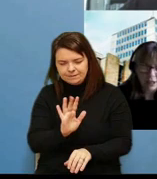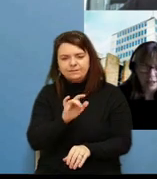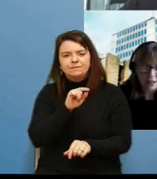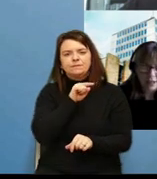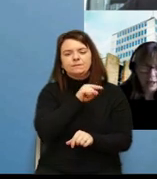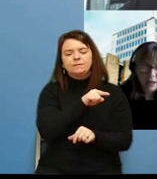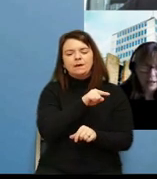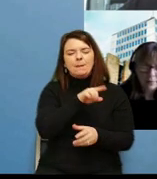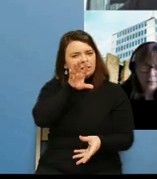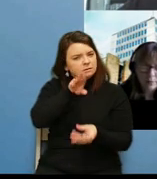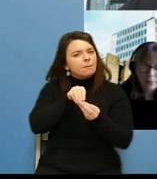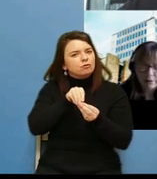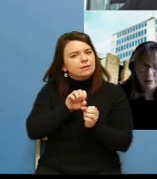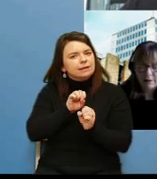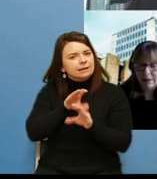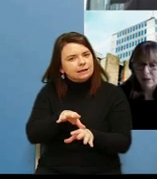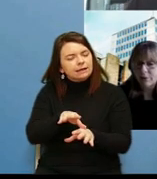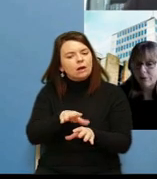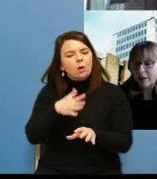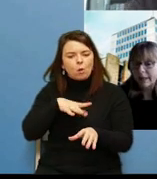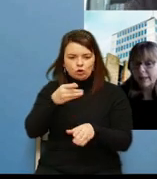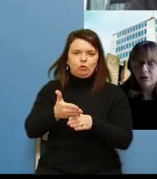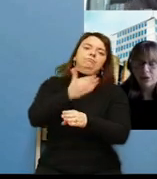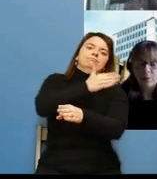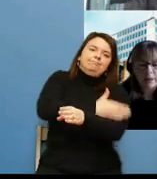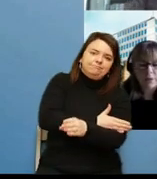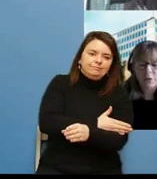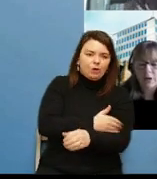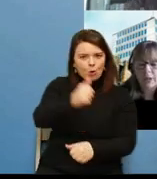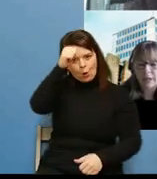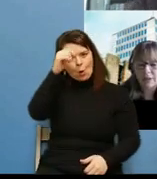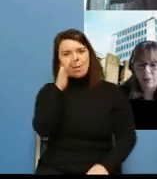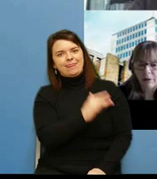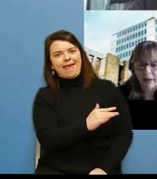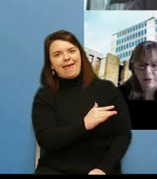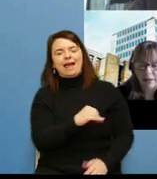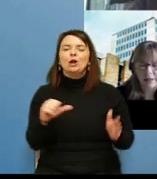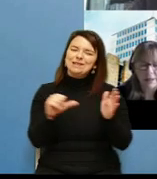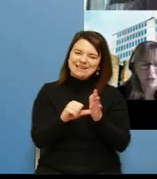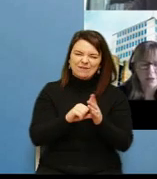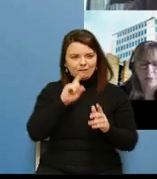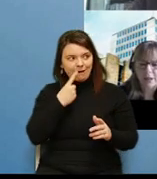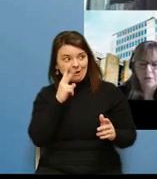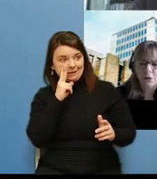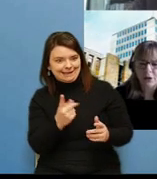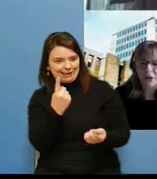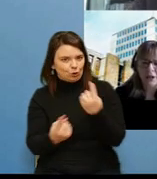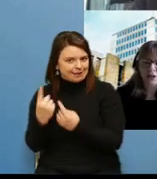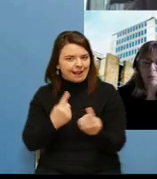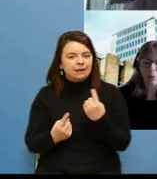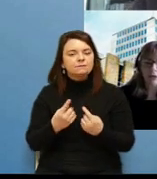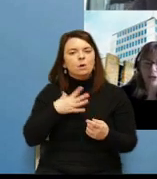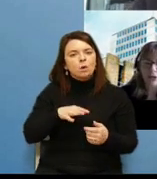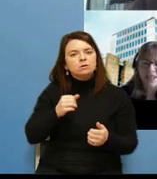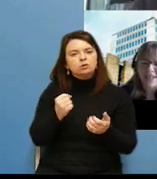all the content. But in summary, really, it's just about giving you an early heads up around this. And I know it's quite difficult when you